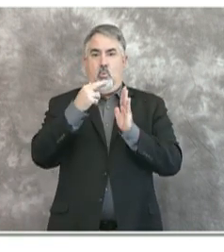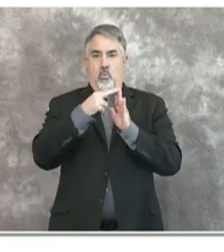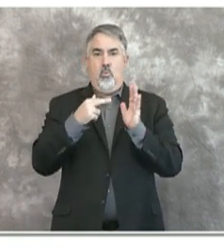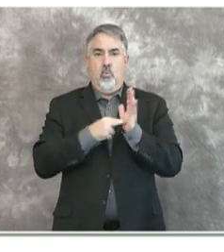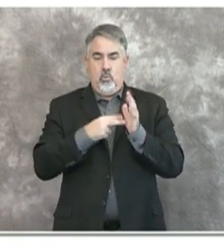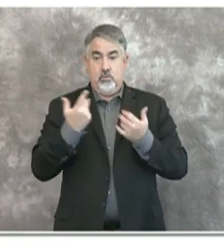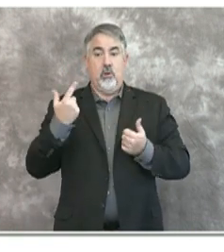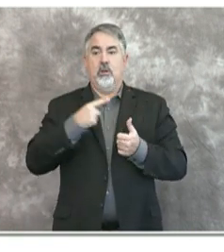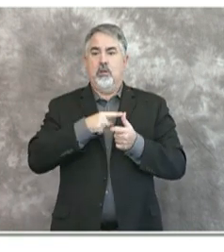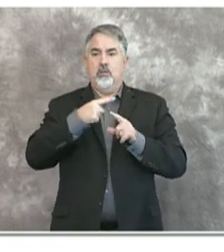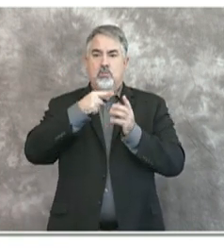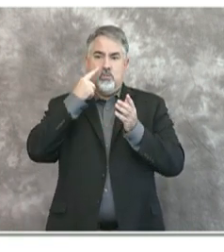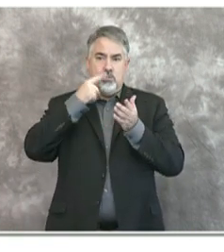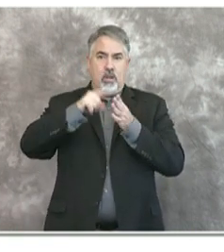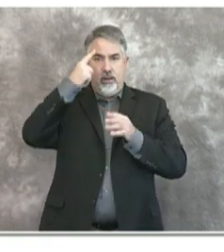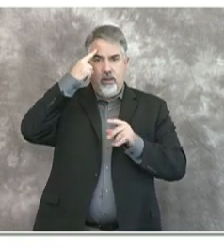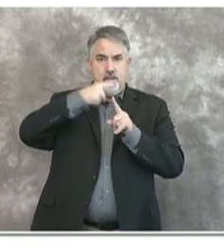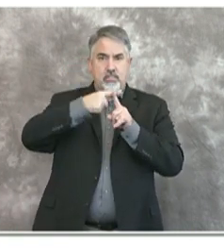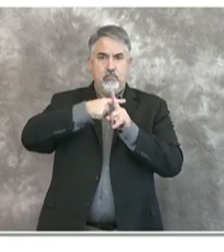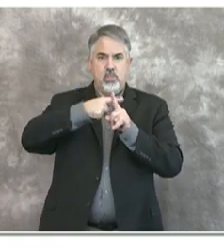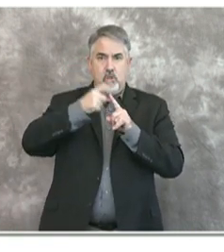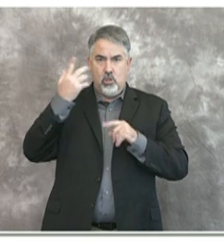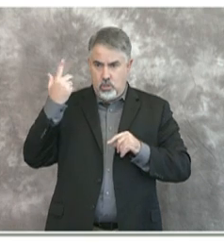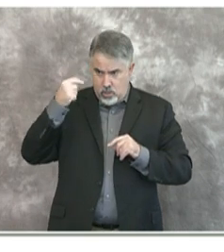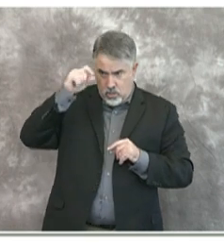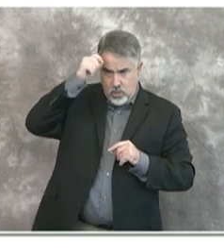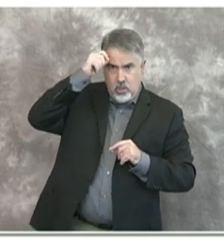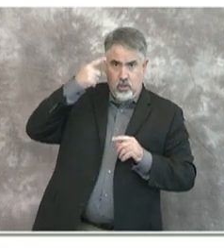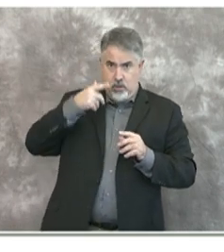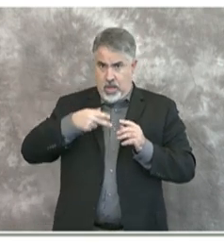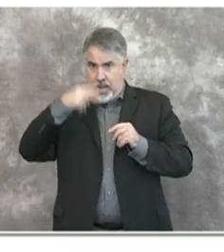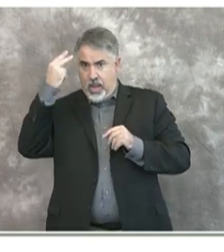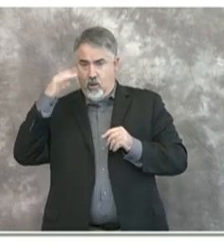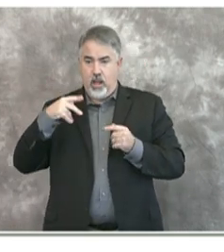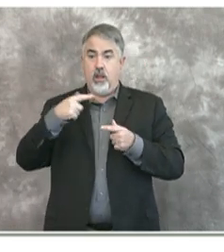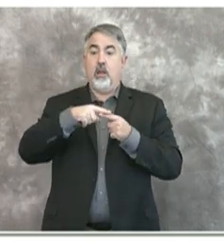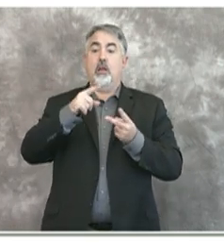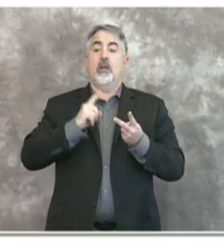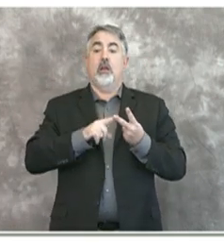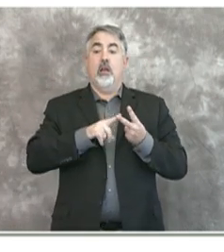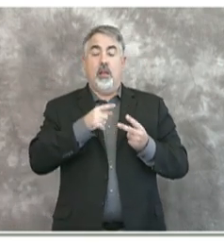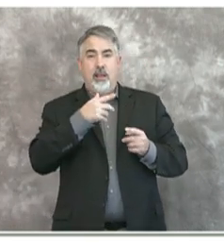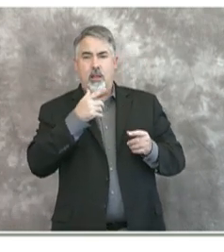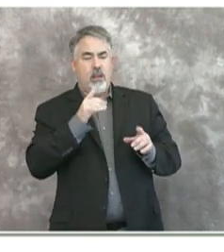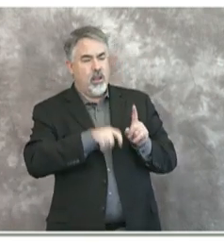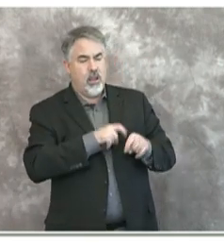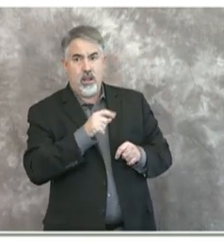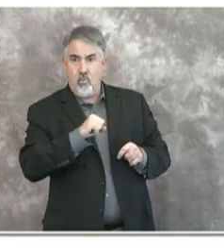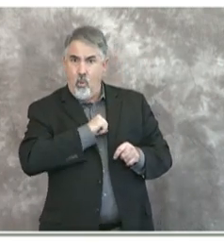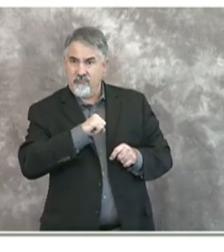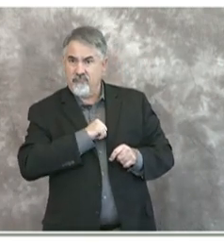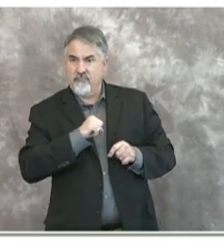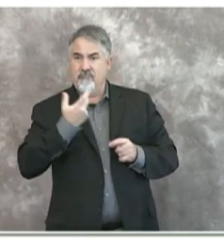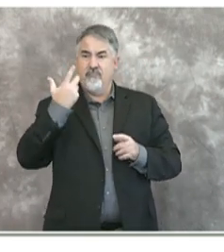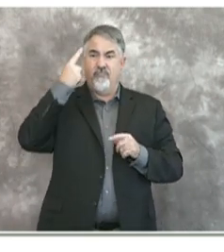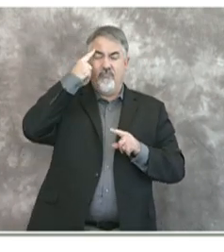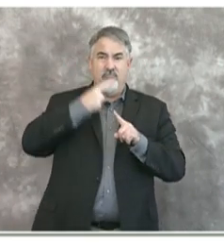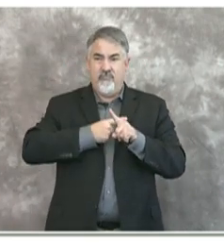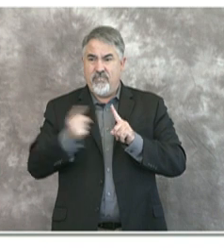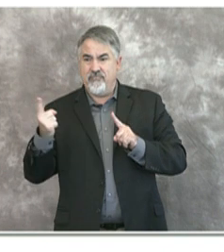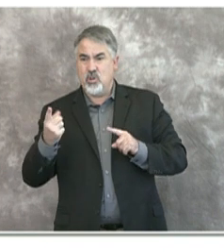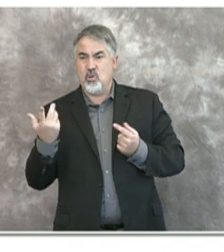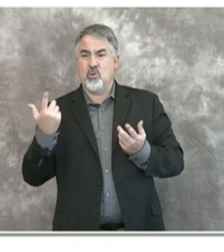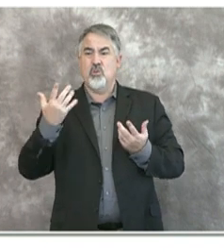for your employees, and wellness screenings where you're looking for fever, cough, shortness of breath, chills, and exposure to anyone who is